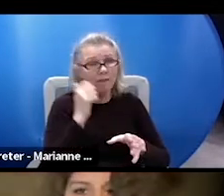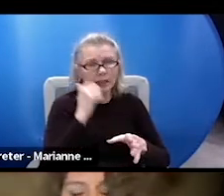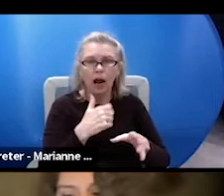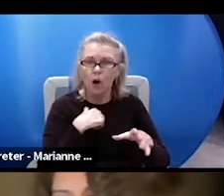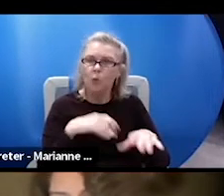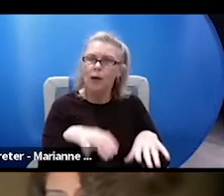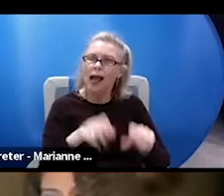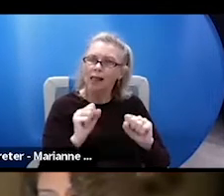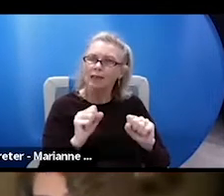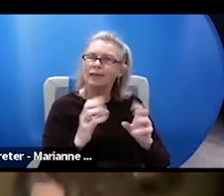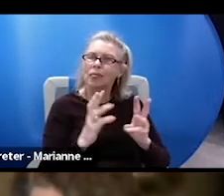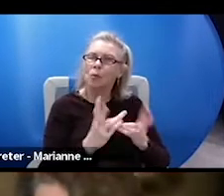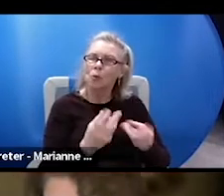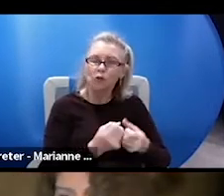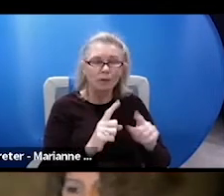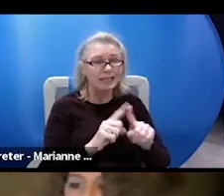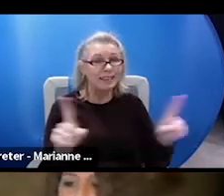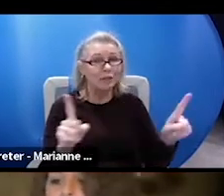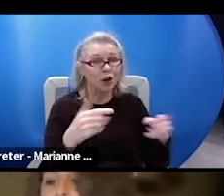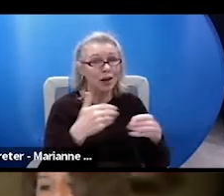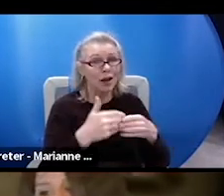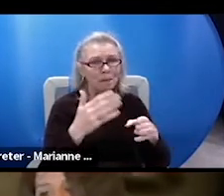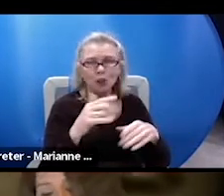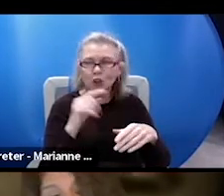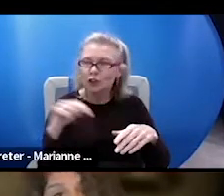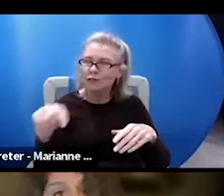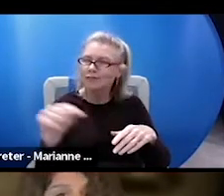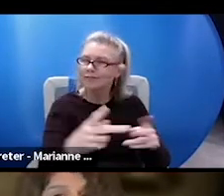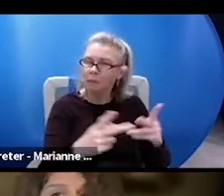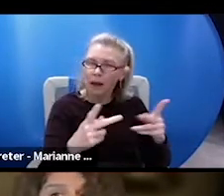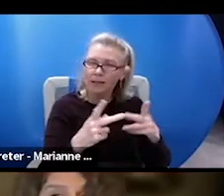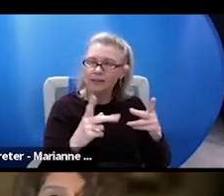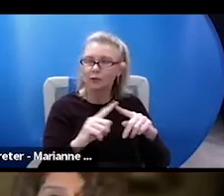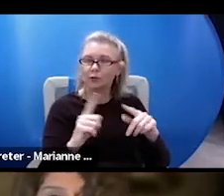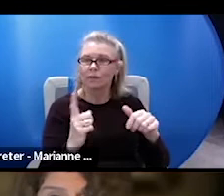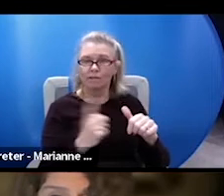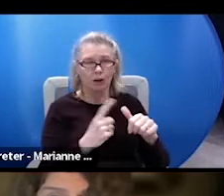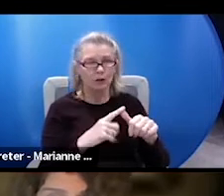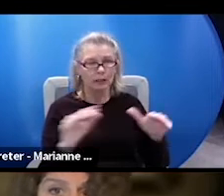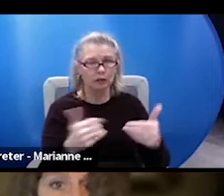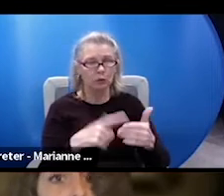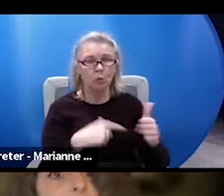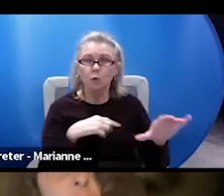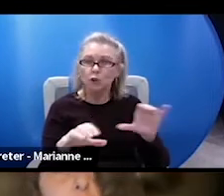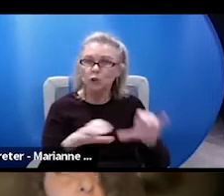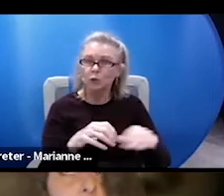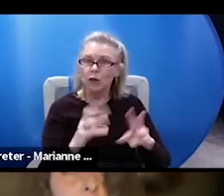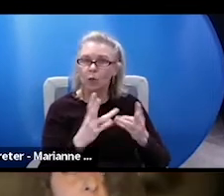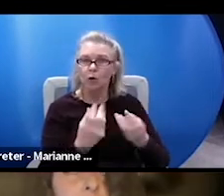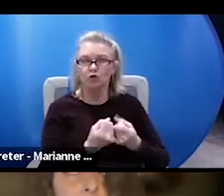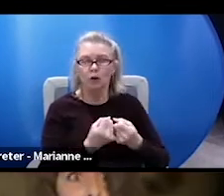at a different neighbor's place, in order first to introduce what we were doing to the workshop, but